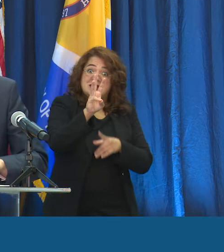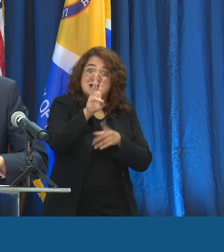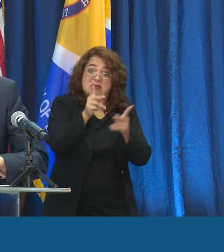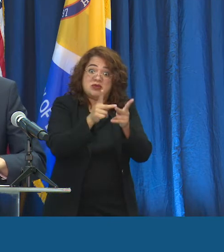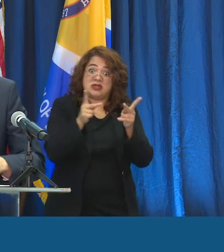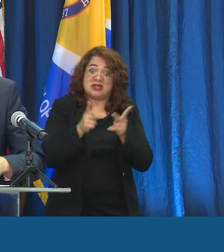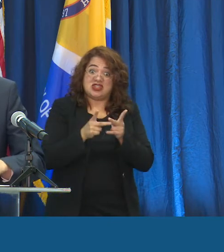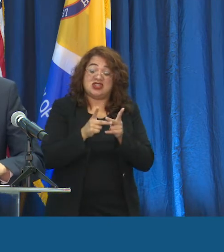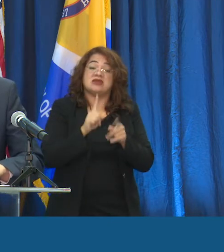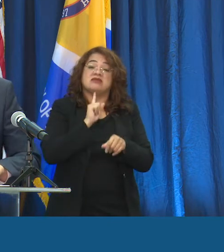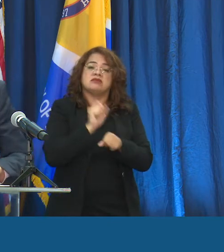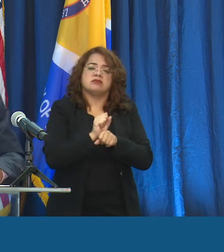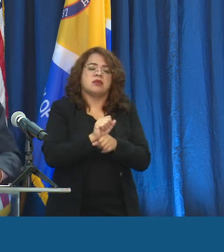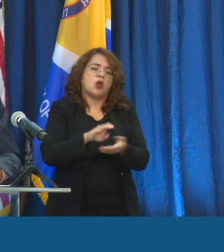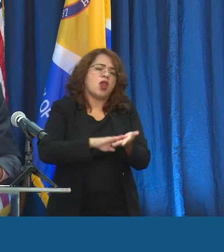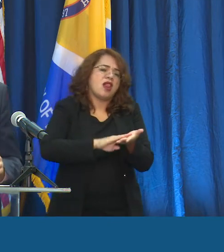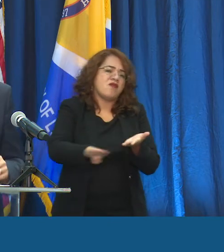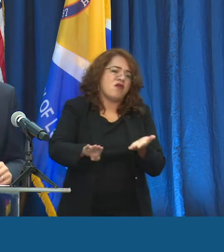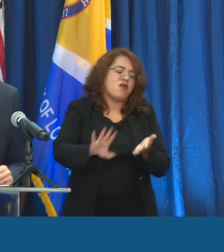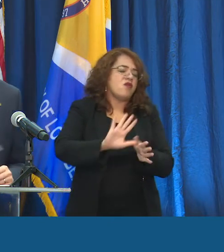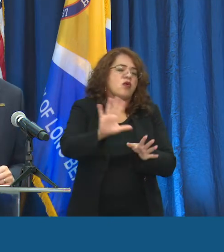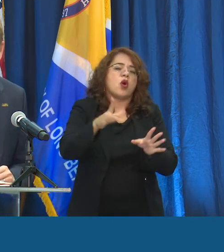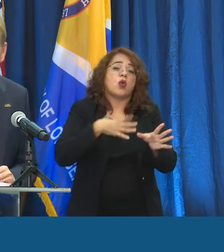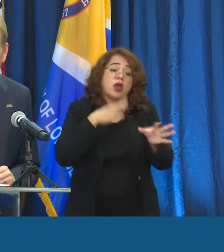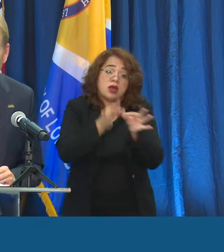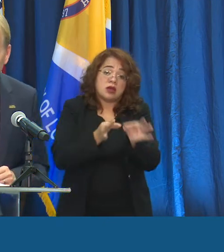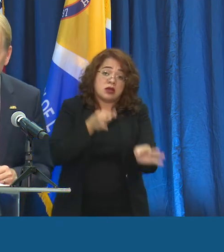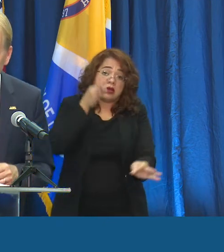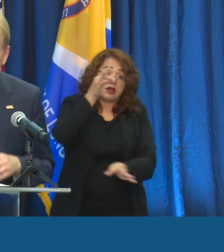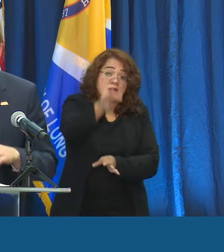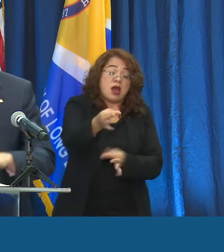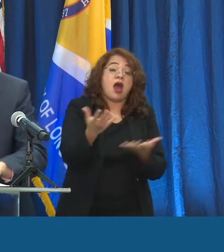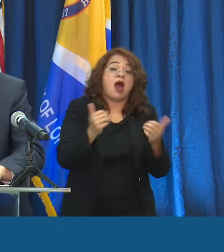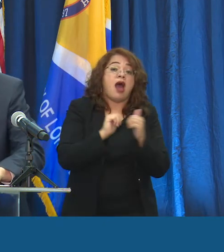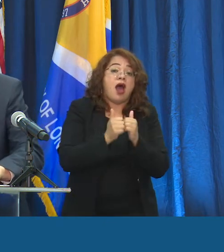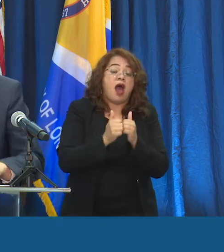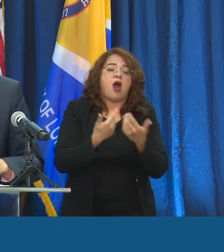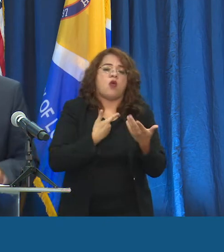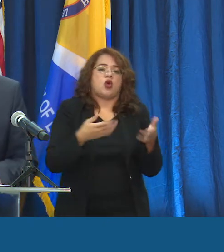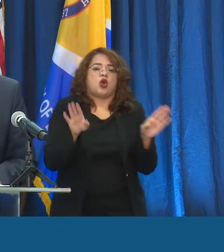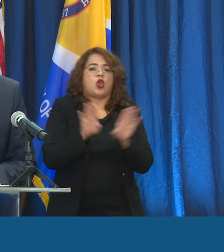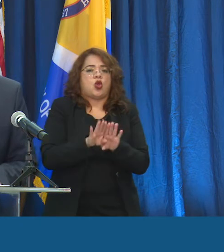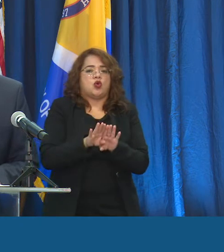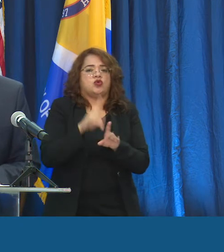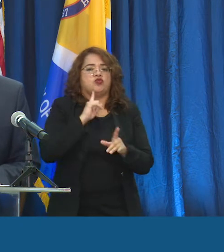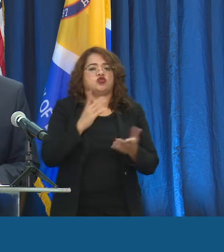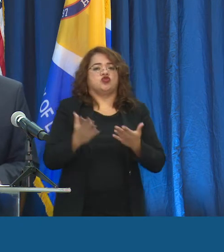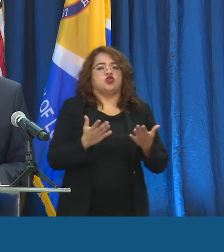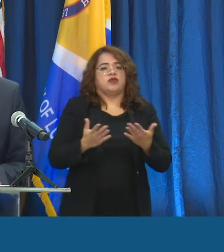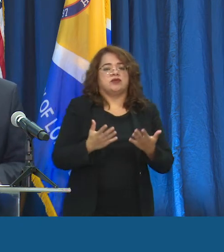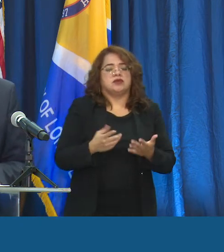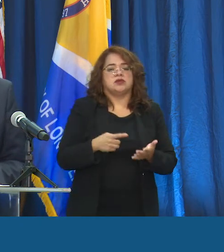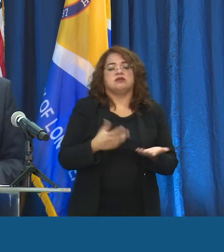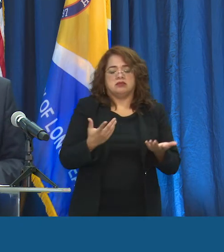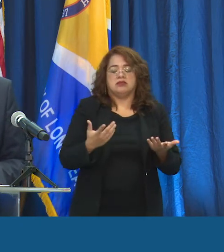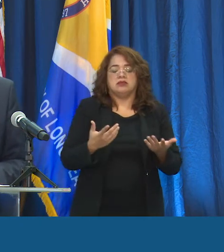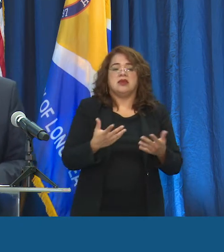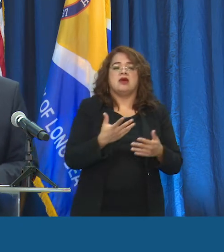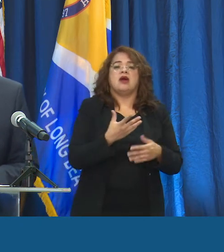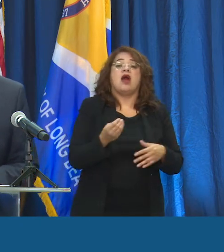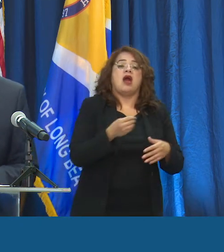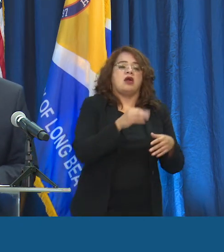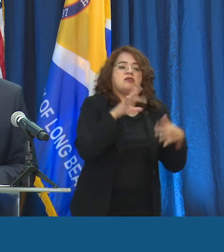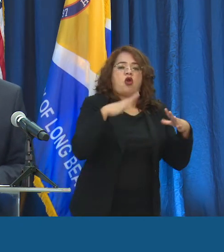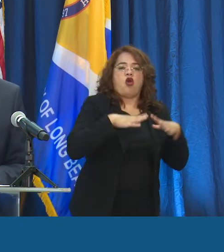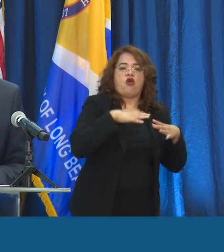eliminated, and stave off very significant impacts to the community. In the area of new allocated